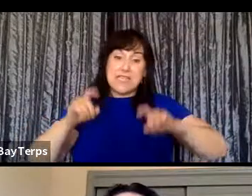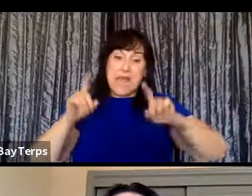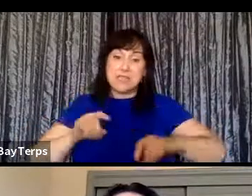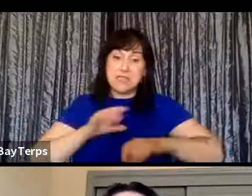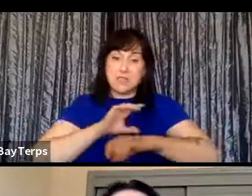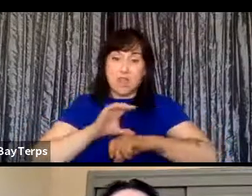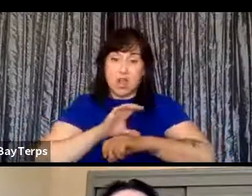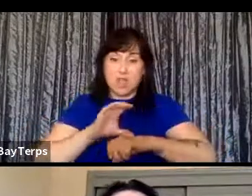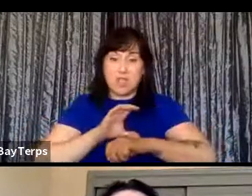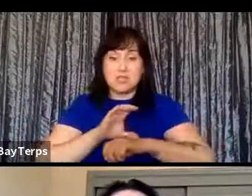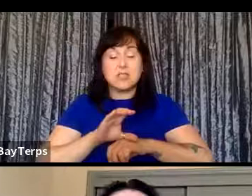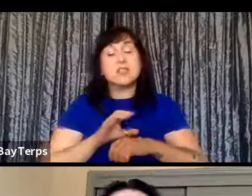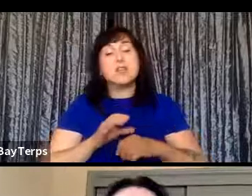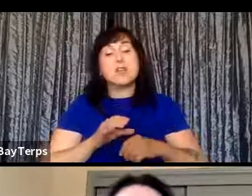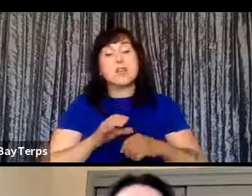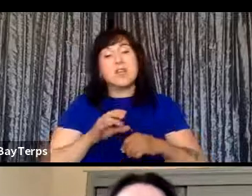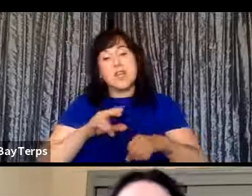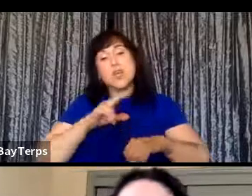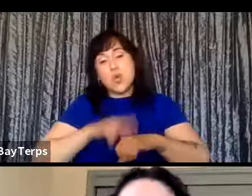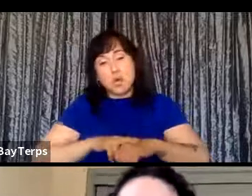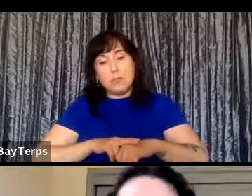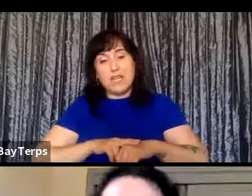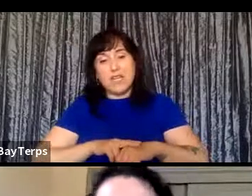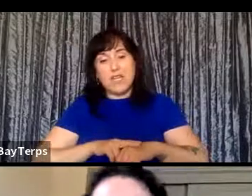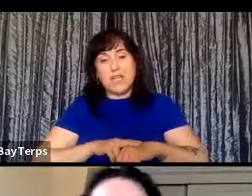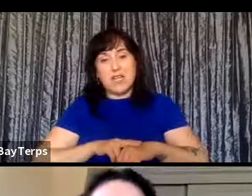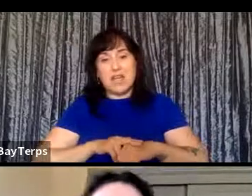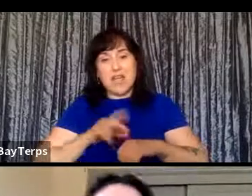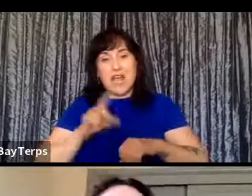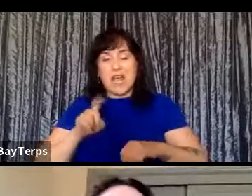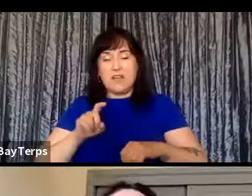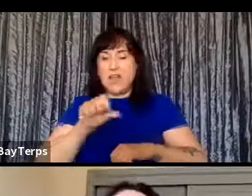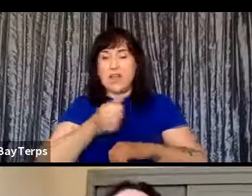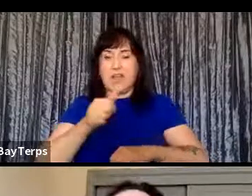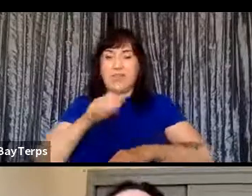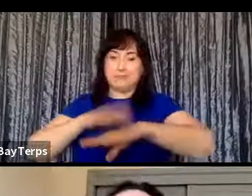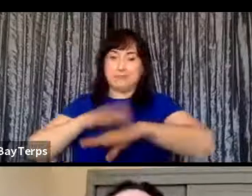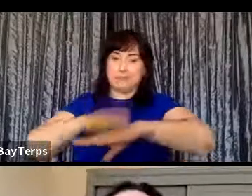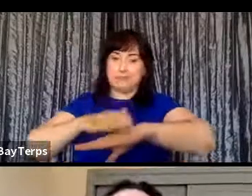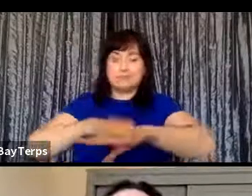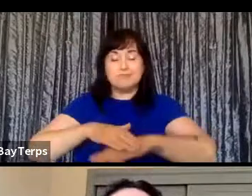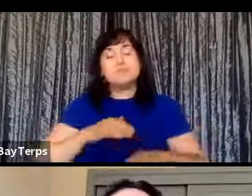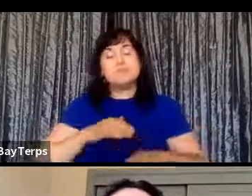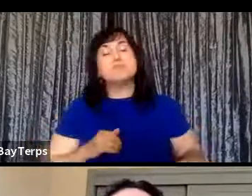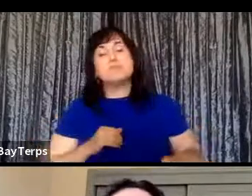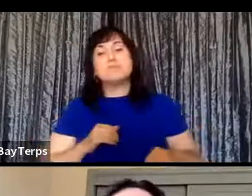favorite bit. Normally, I have to put out another little legal caveat, which is,